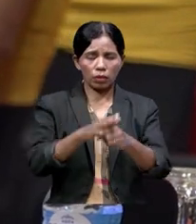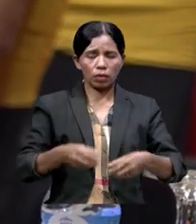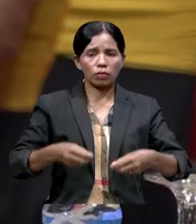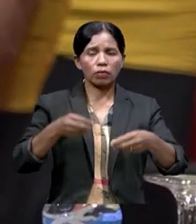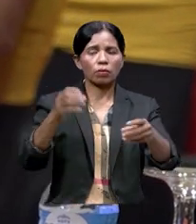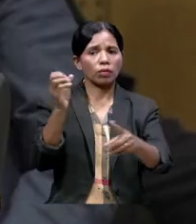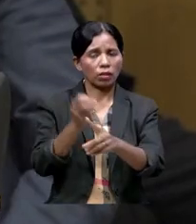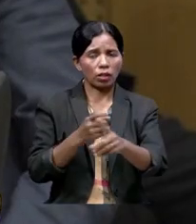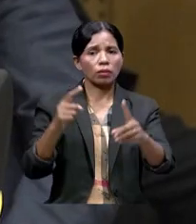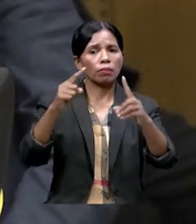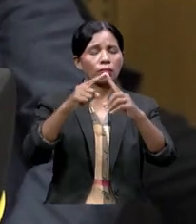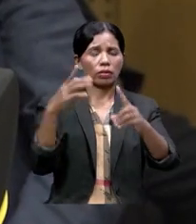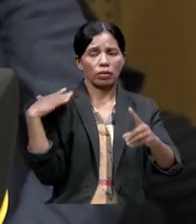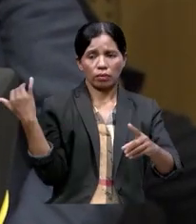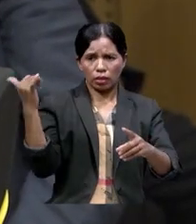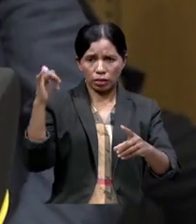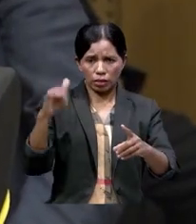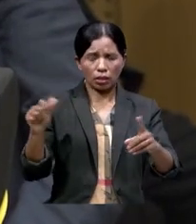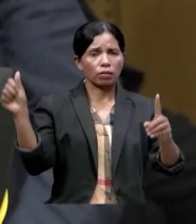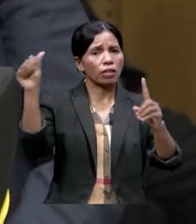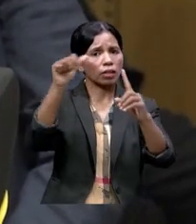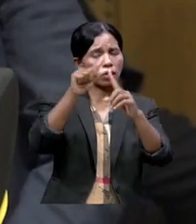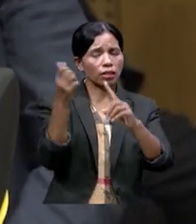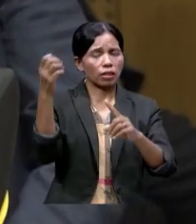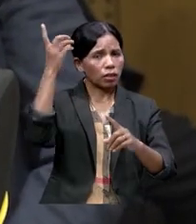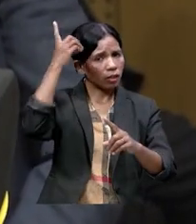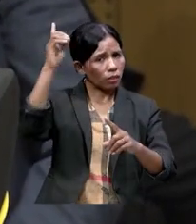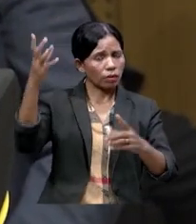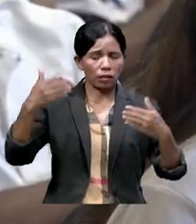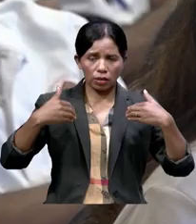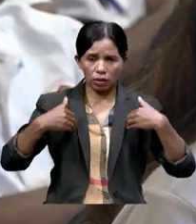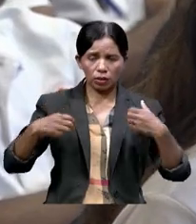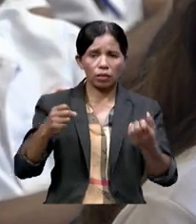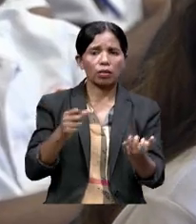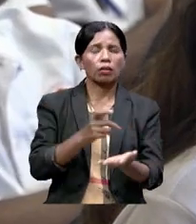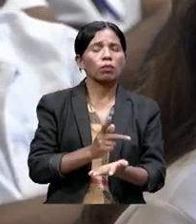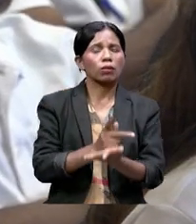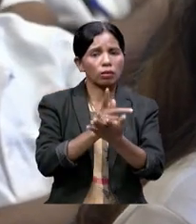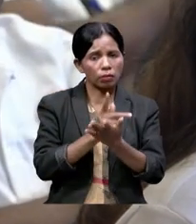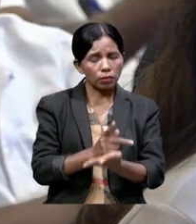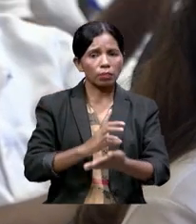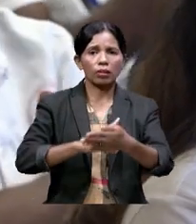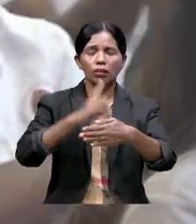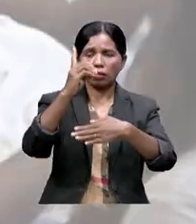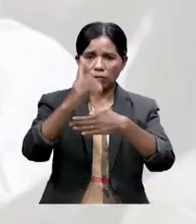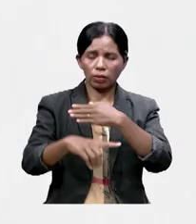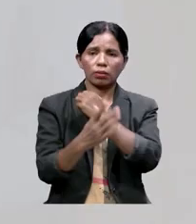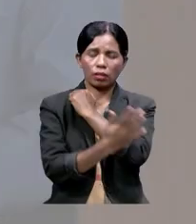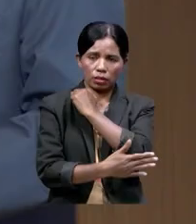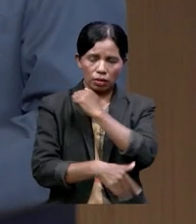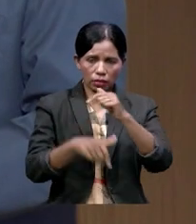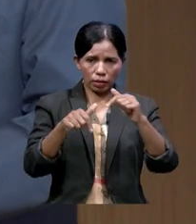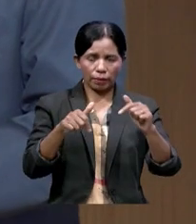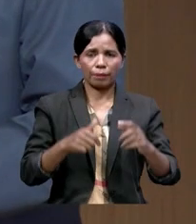jovem Sira, a tua tinta Sira de Meir e Nebe Sira Iha, onde contribui para o desenvolvimento nacional. Timor-Leste is a